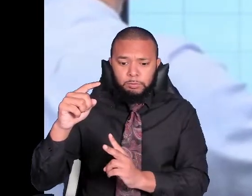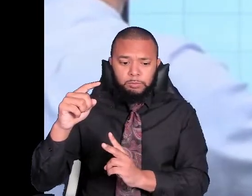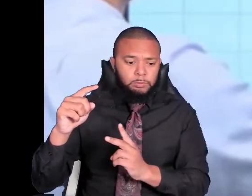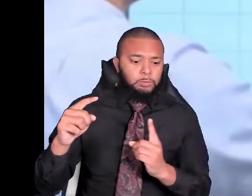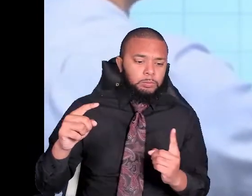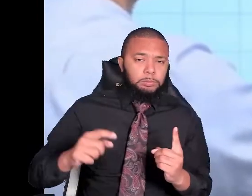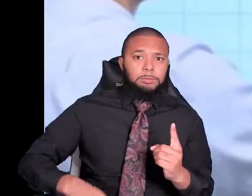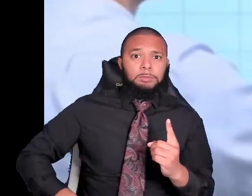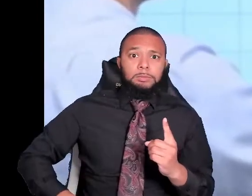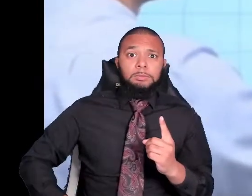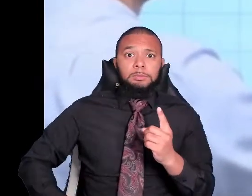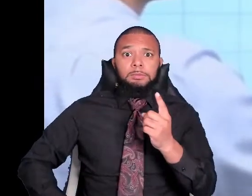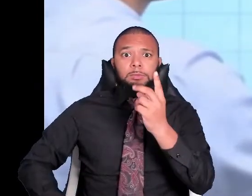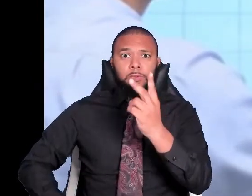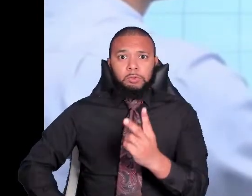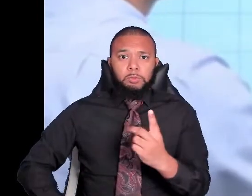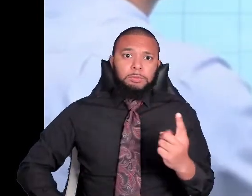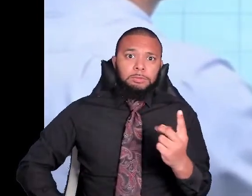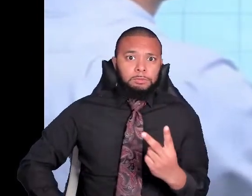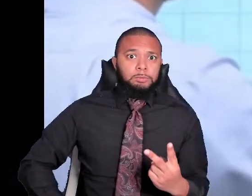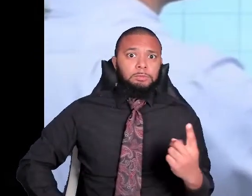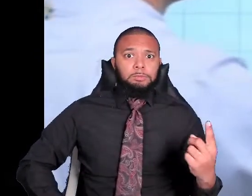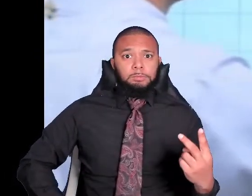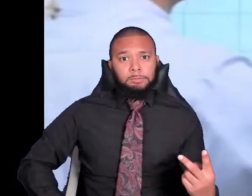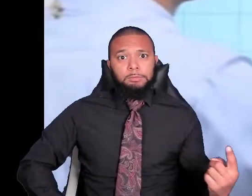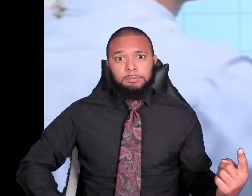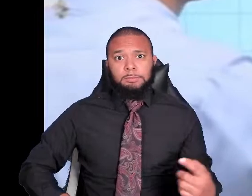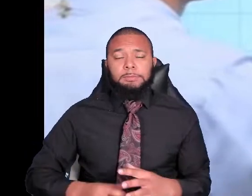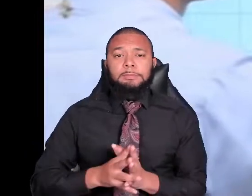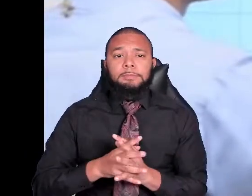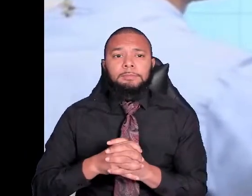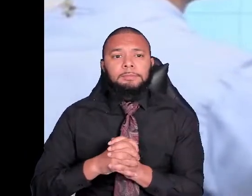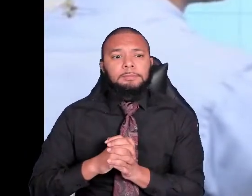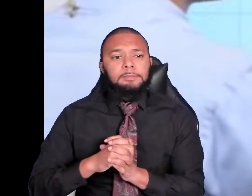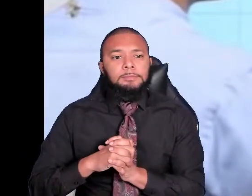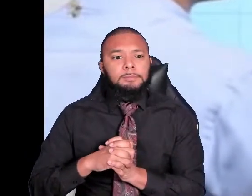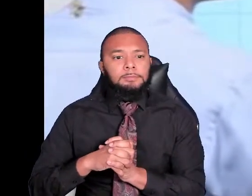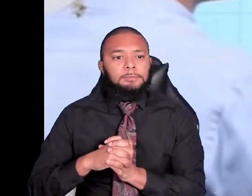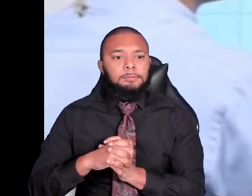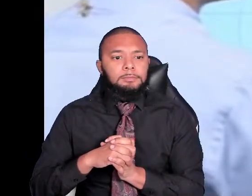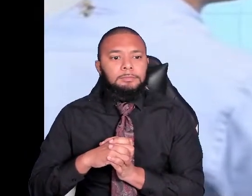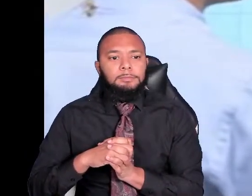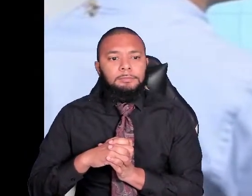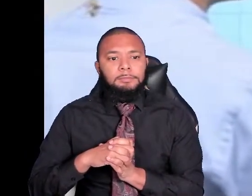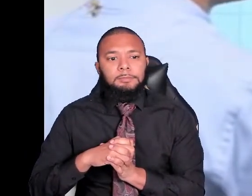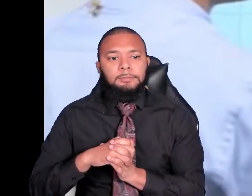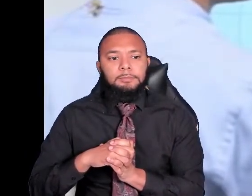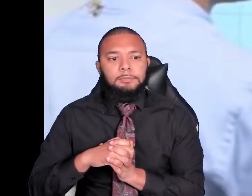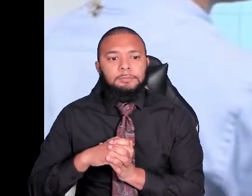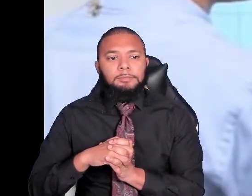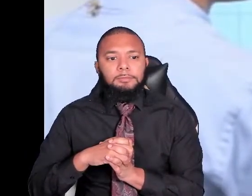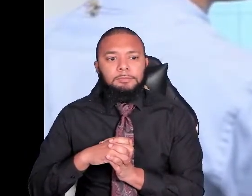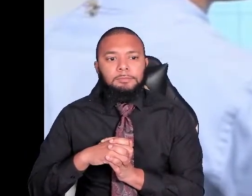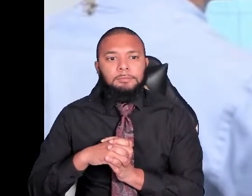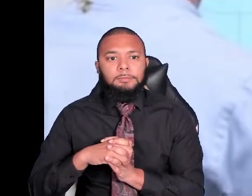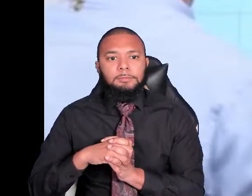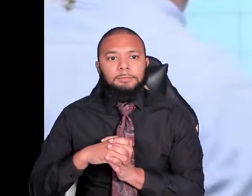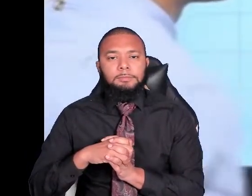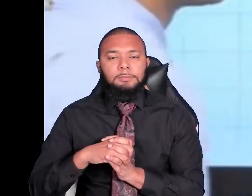2 over 1. Down 1, 2 over 1. Down 1, 2 over 1.